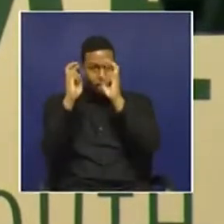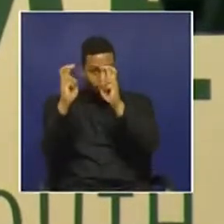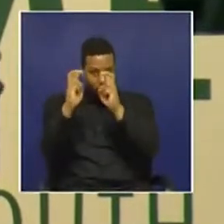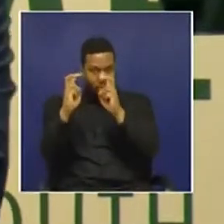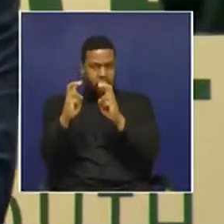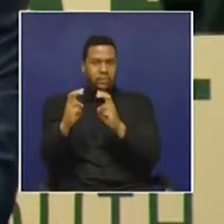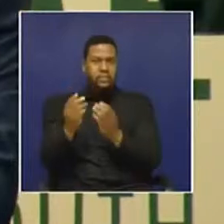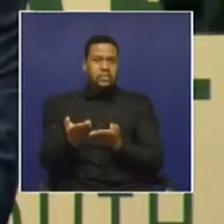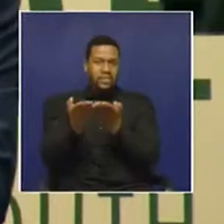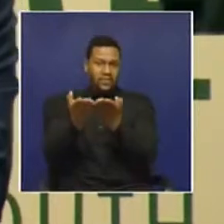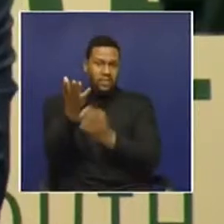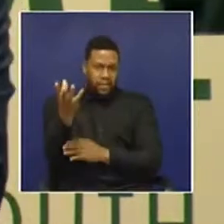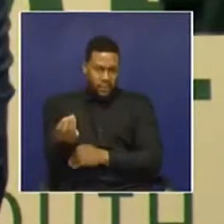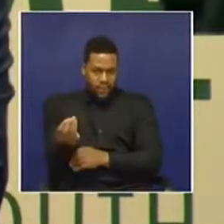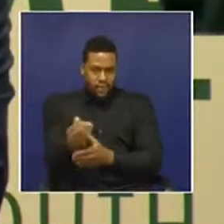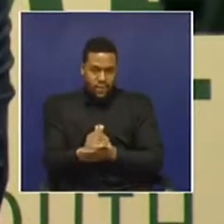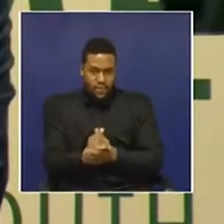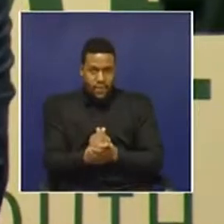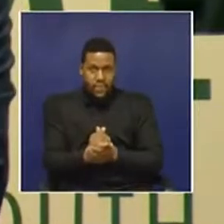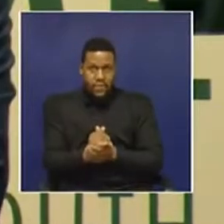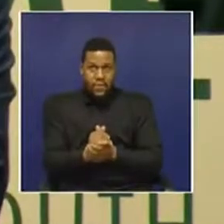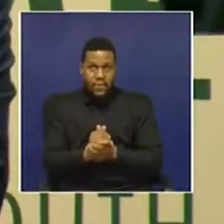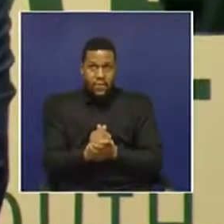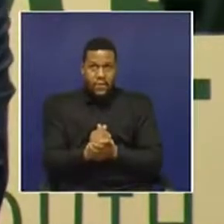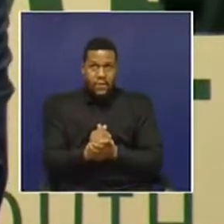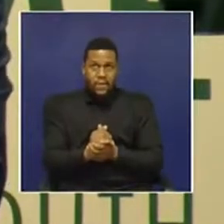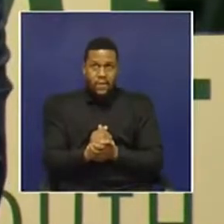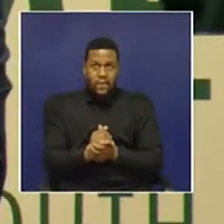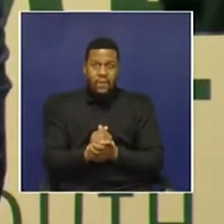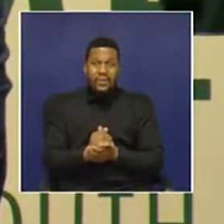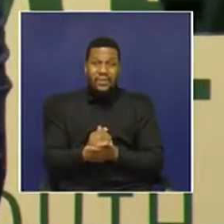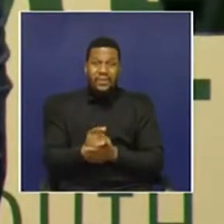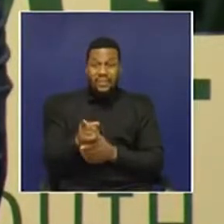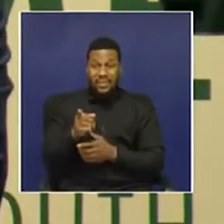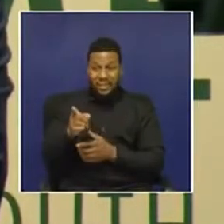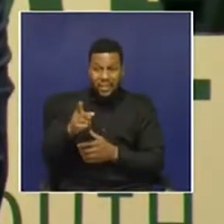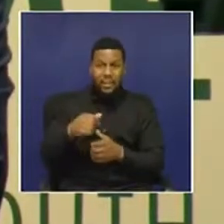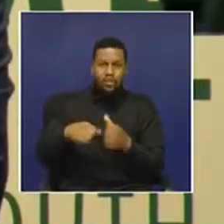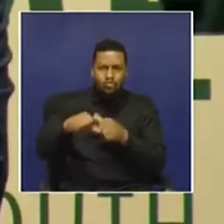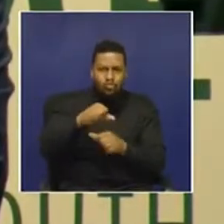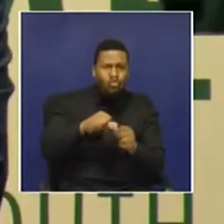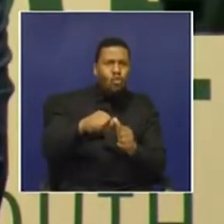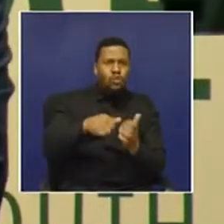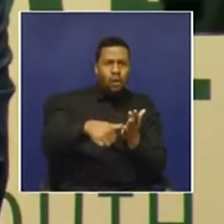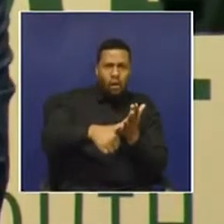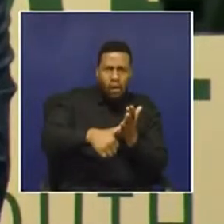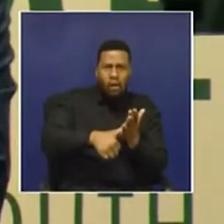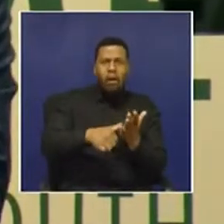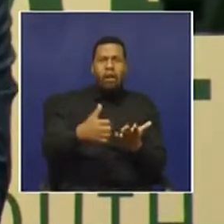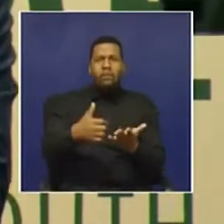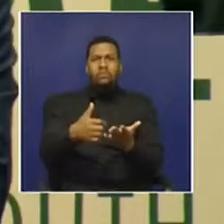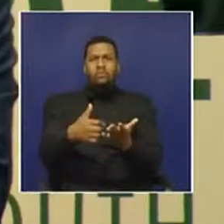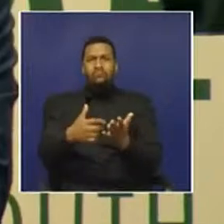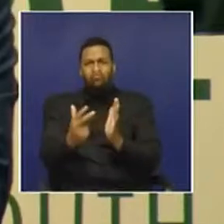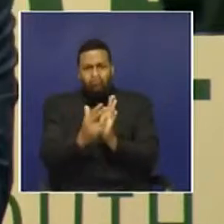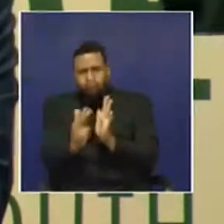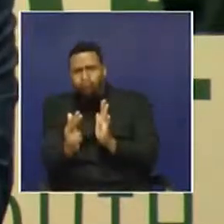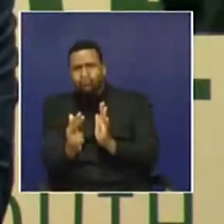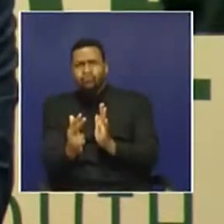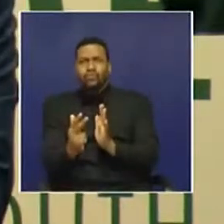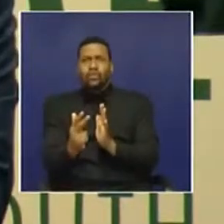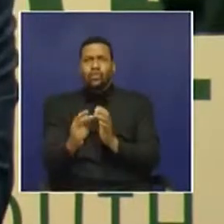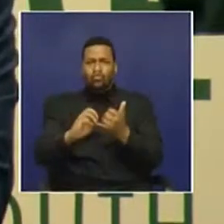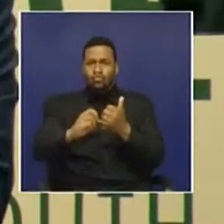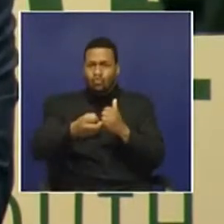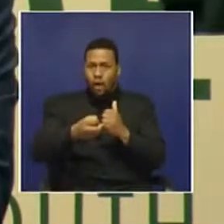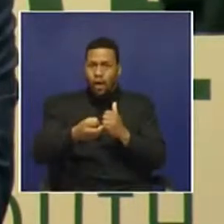Enhanced targeting of social grants, authentication of beneficiaries to reduce fraud in the grant